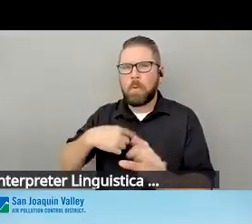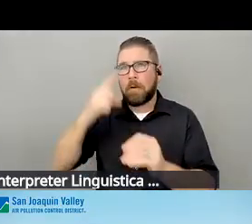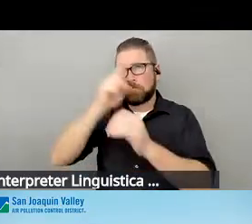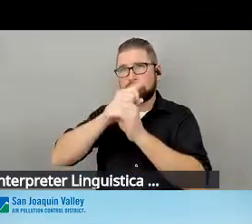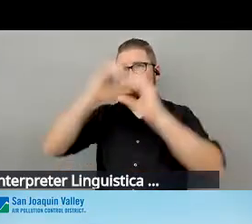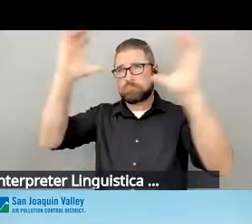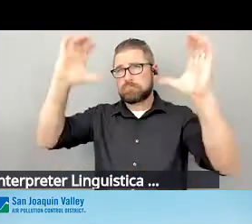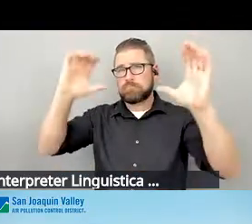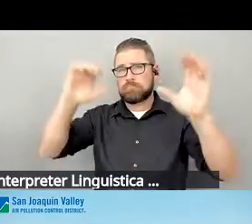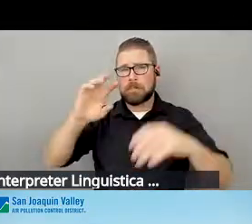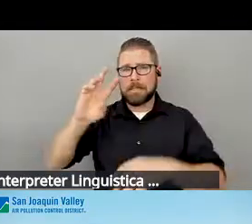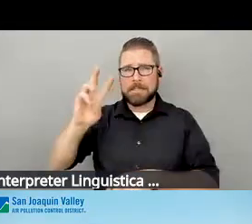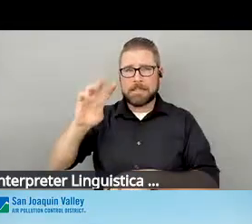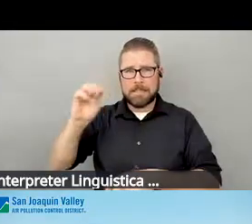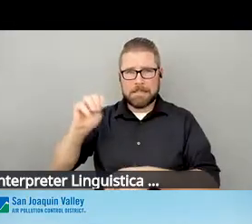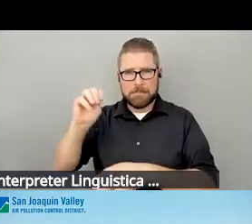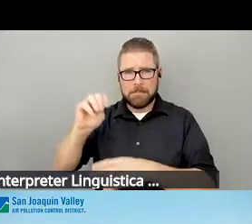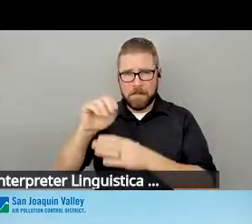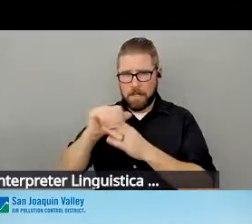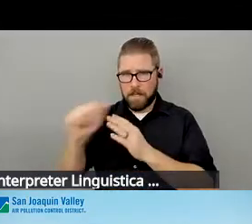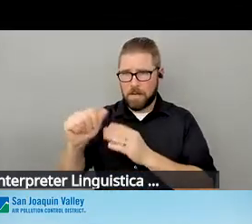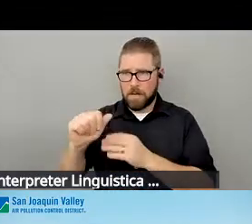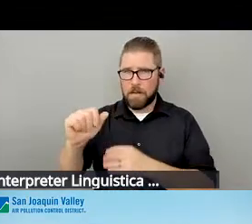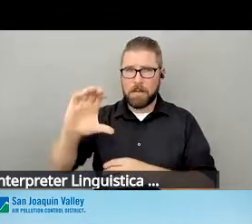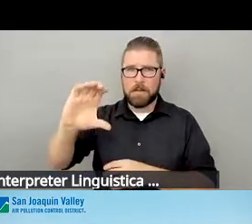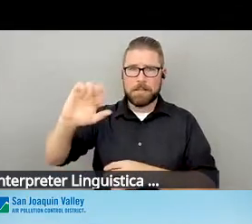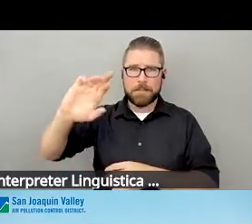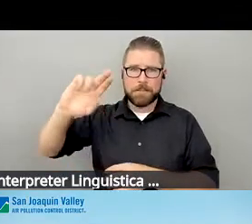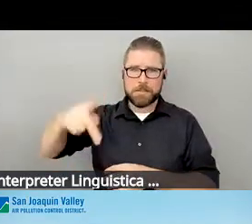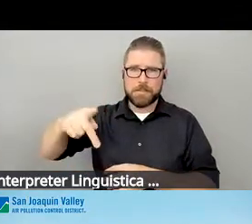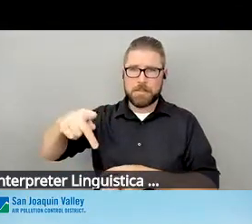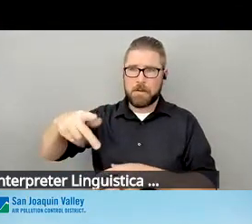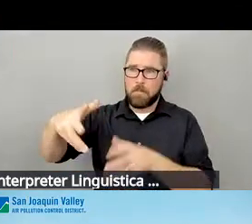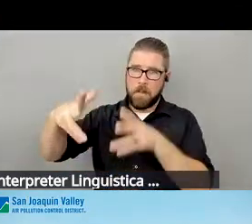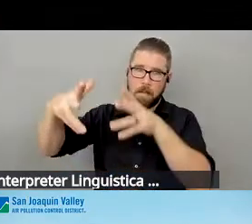this SERP sitting there at the end of our